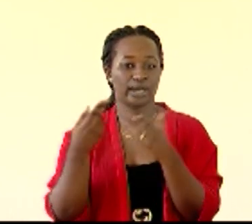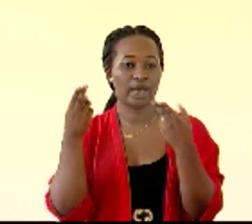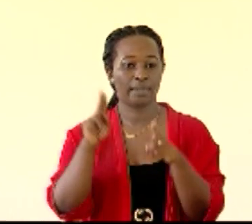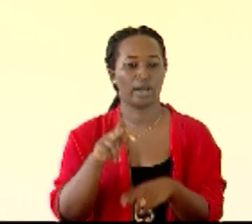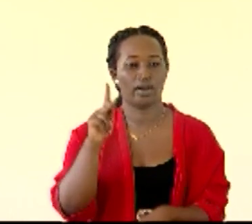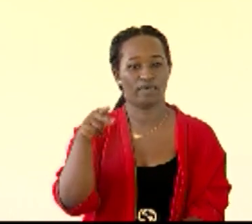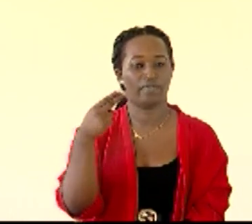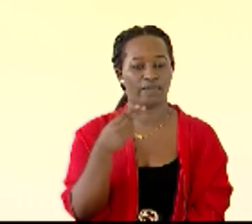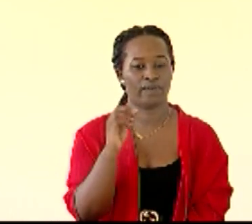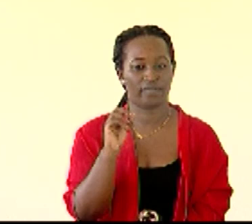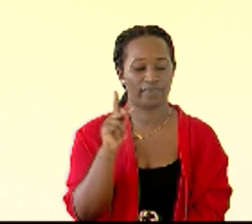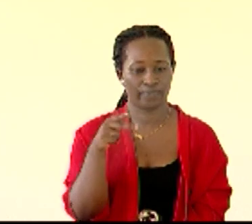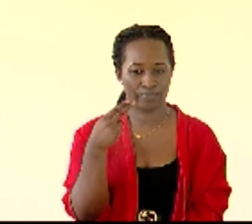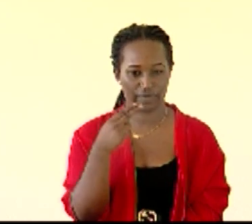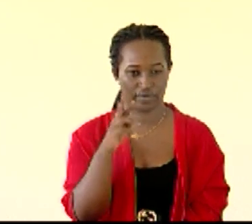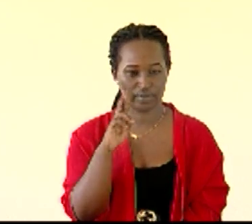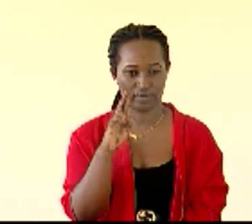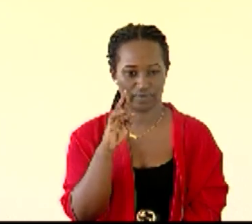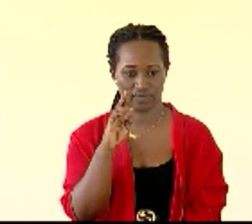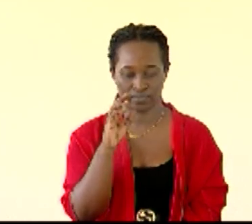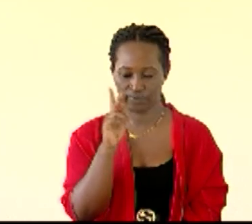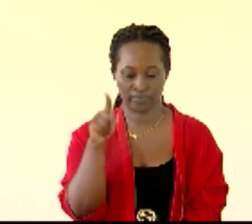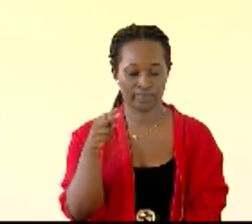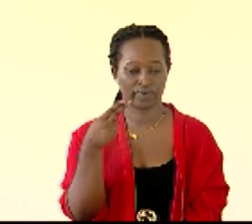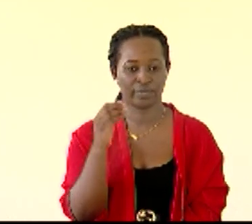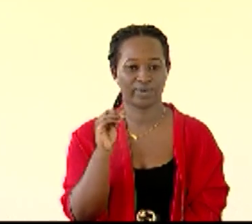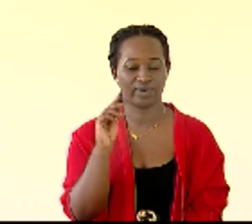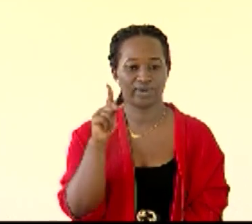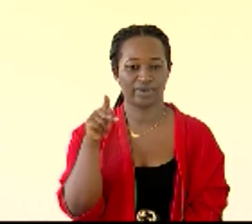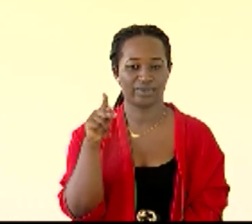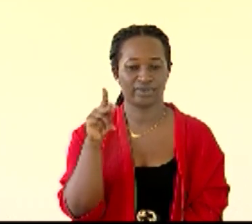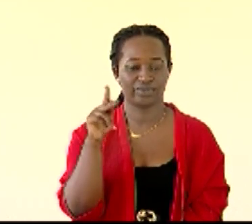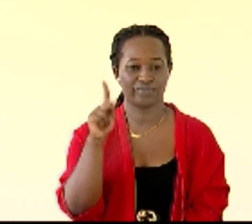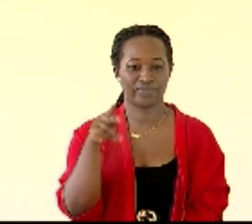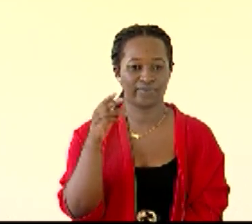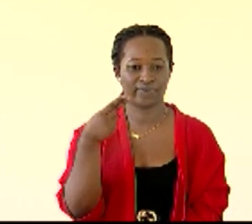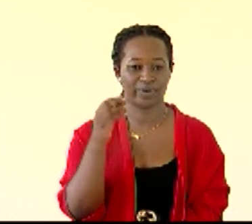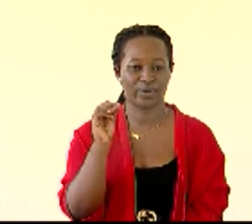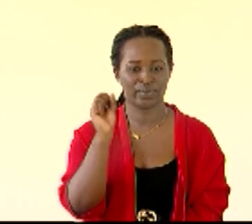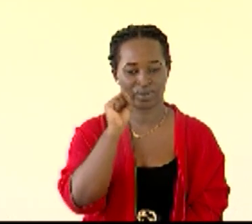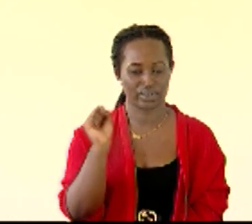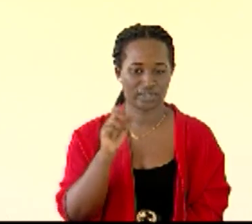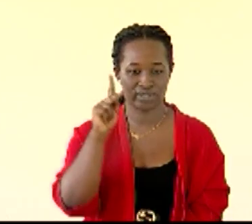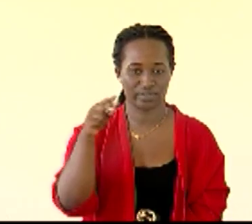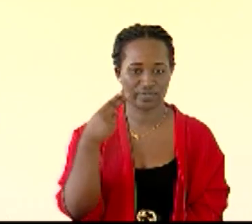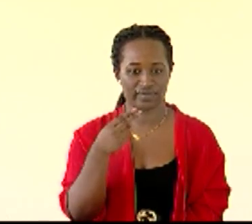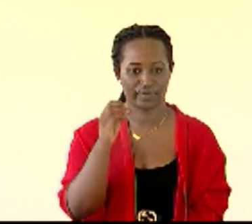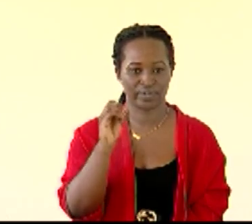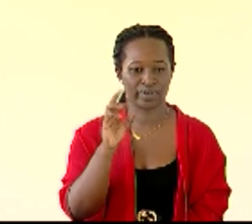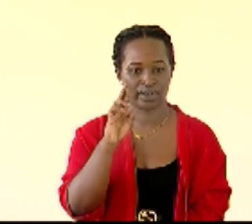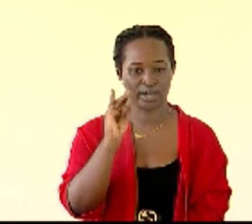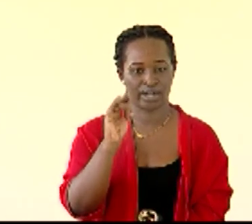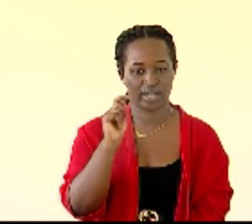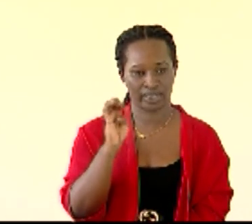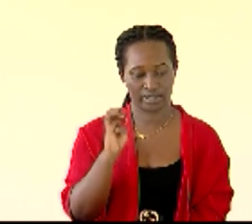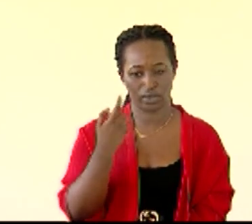phosphate compounds to a compound. We remember that we need so much of this because we need to bring these